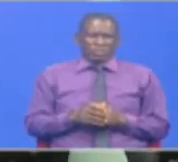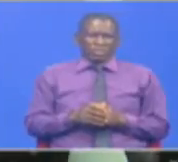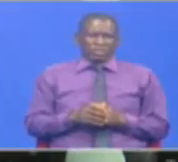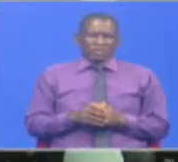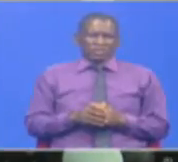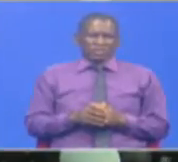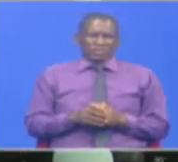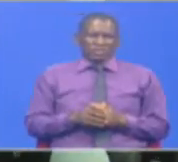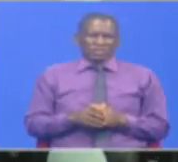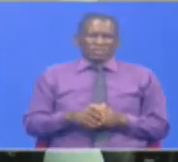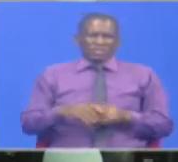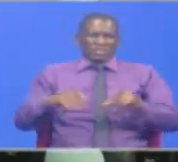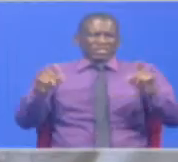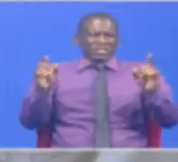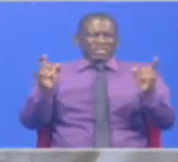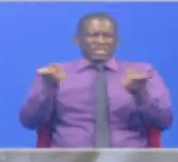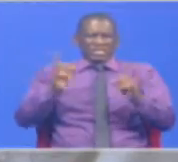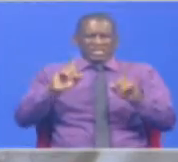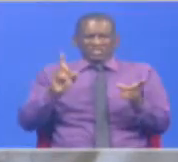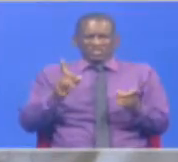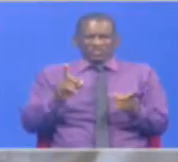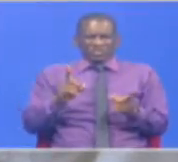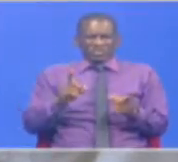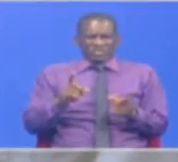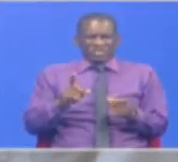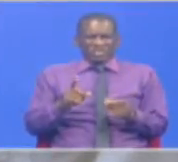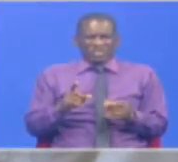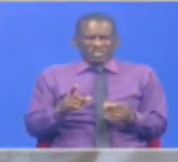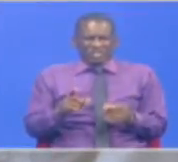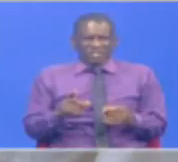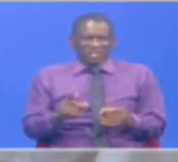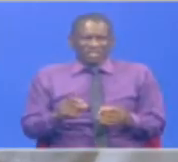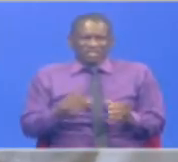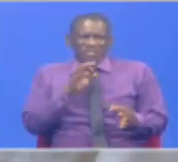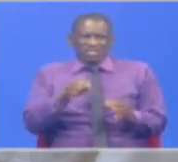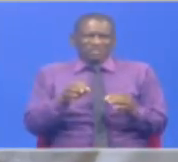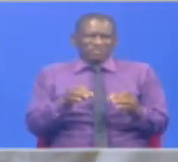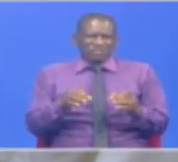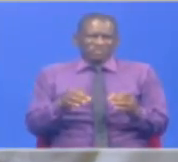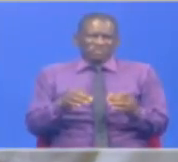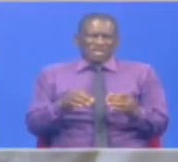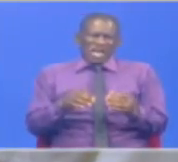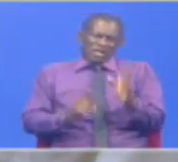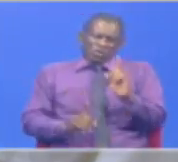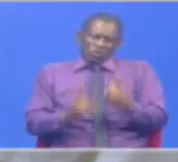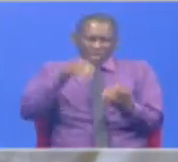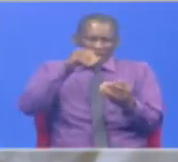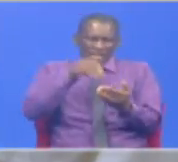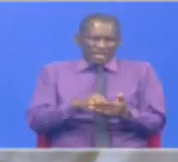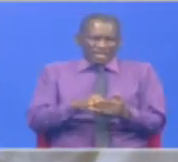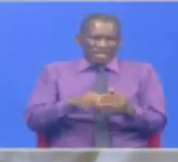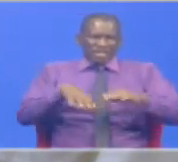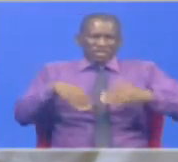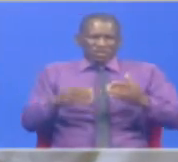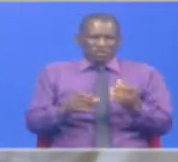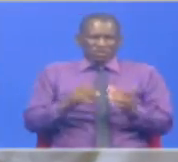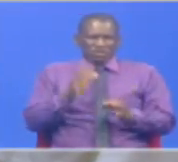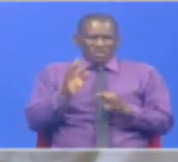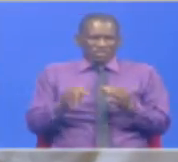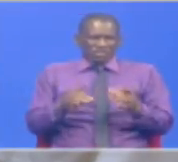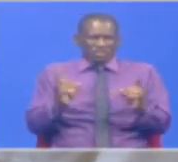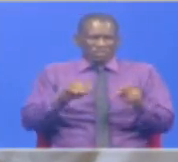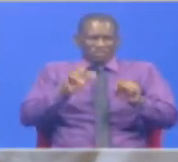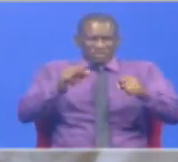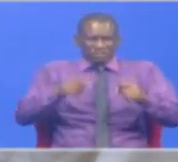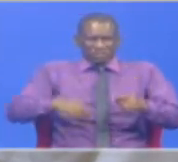If it's not good, I redo the cake. Or if I can't redo the cake, I sell it to them. Yes, my